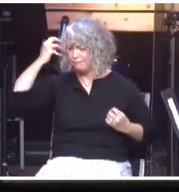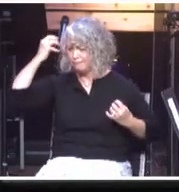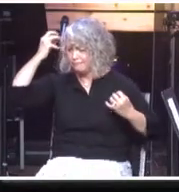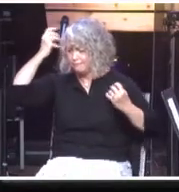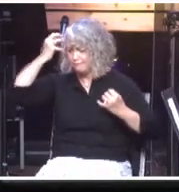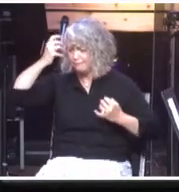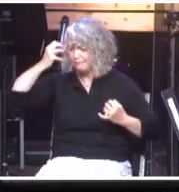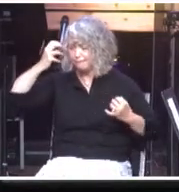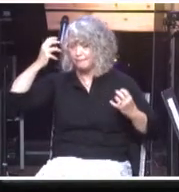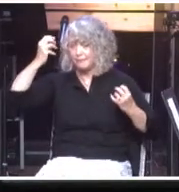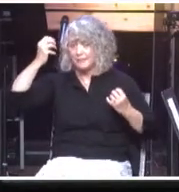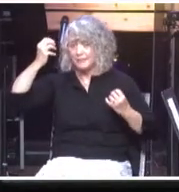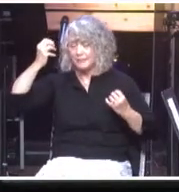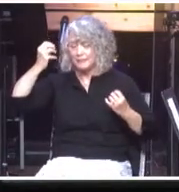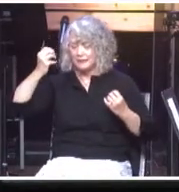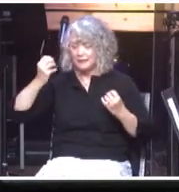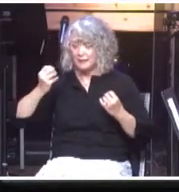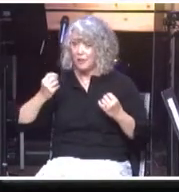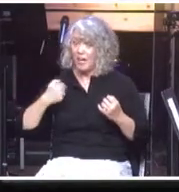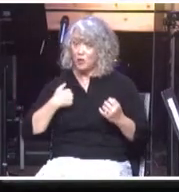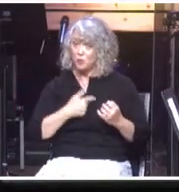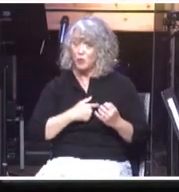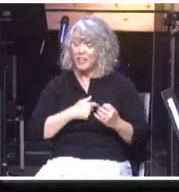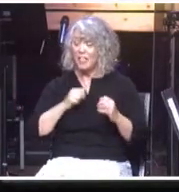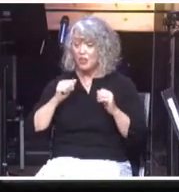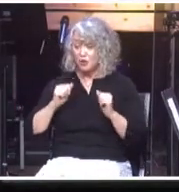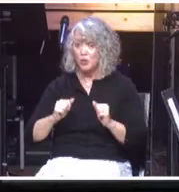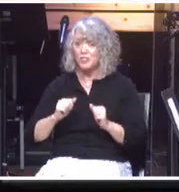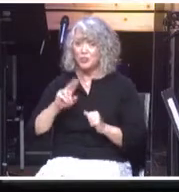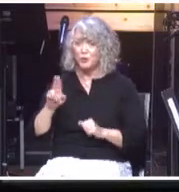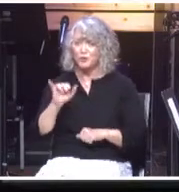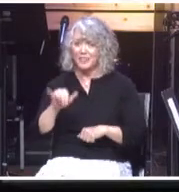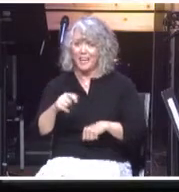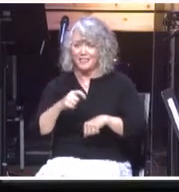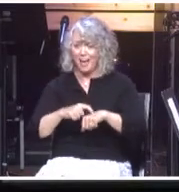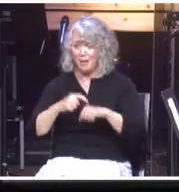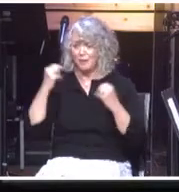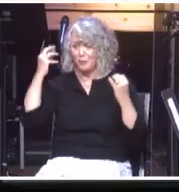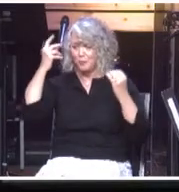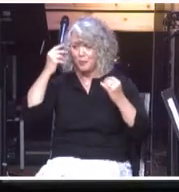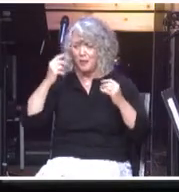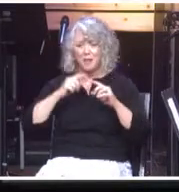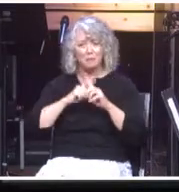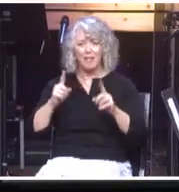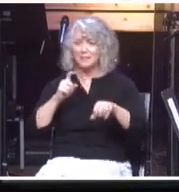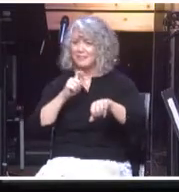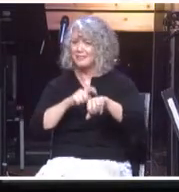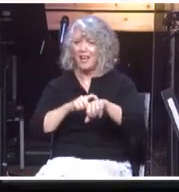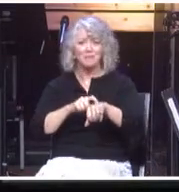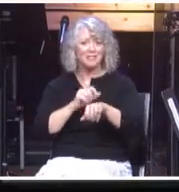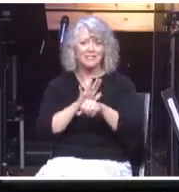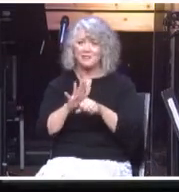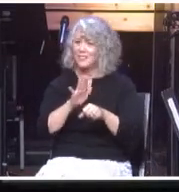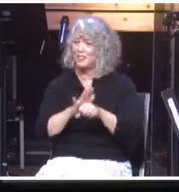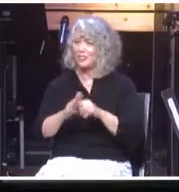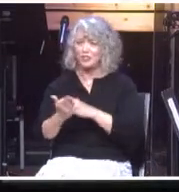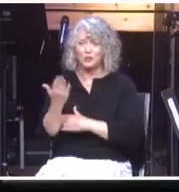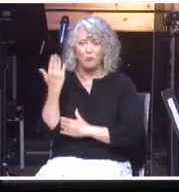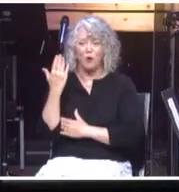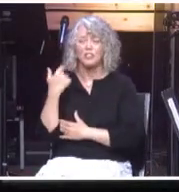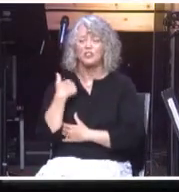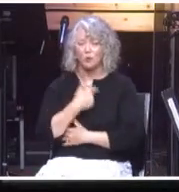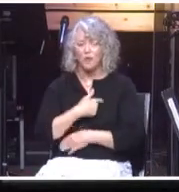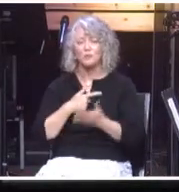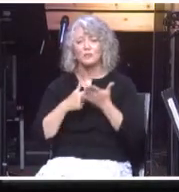spend a great deal of time on, contemplating if we had time, but this morning we can only touch on them. But I want you to begin by looking in